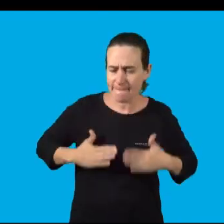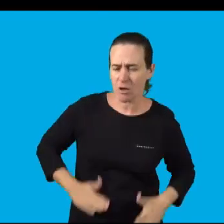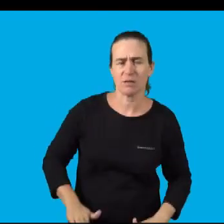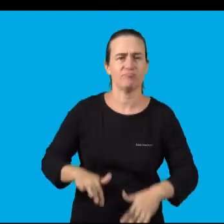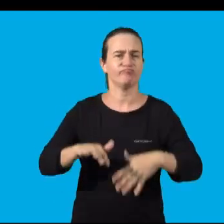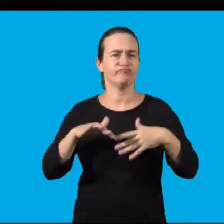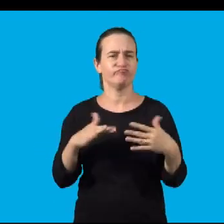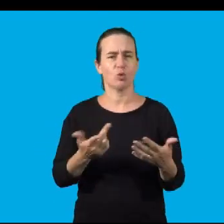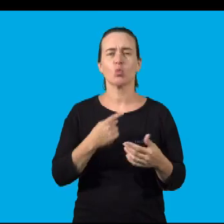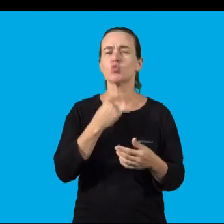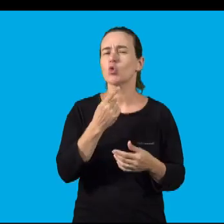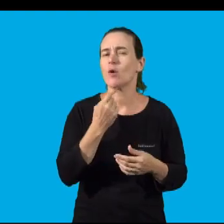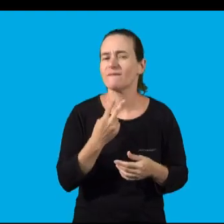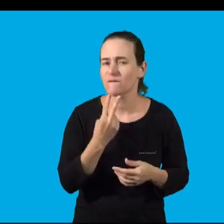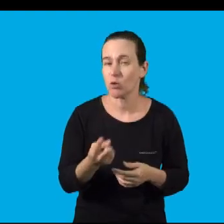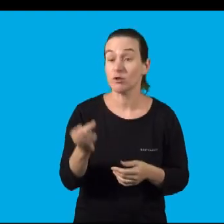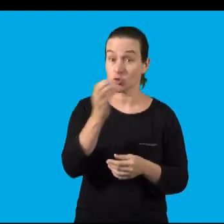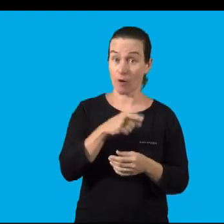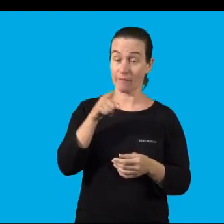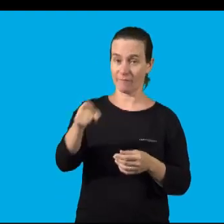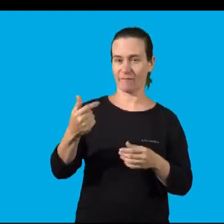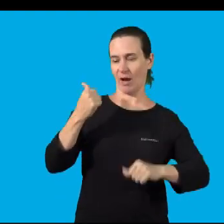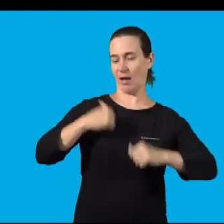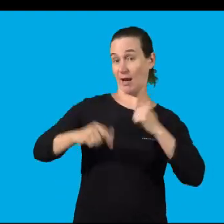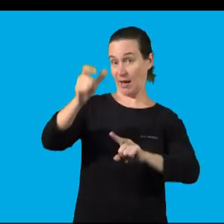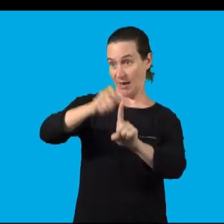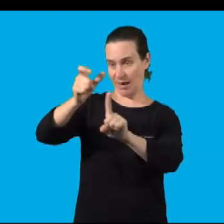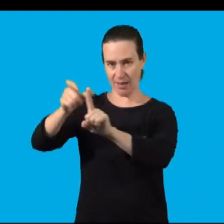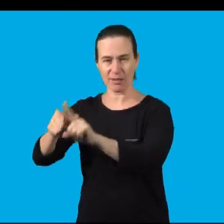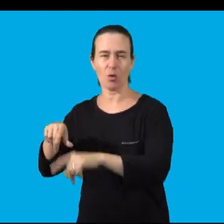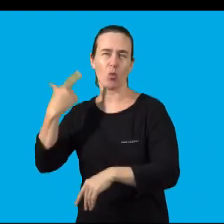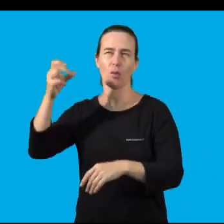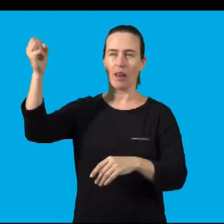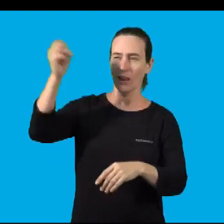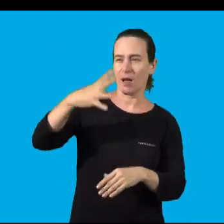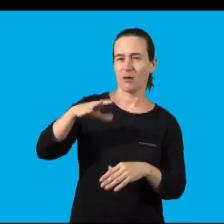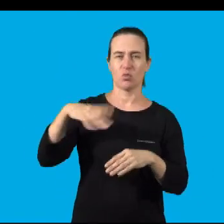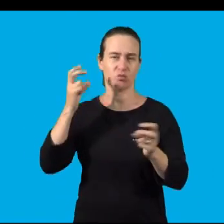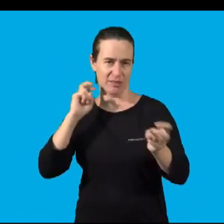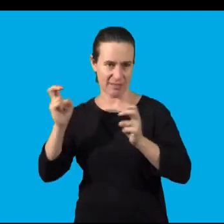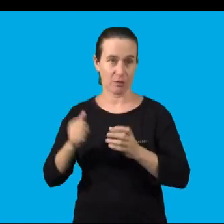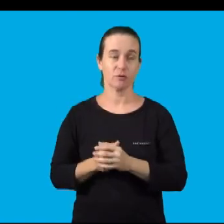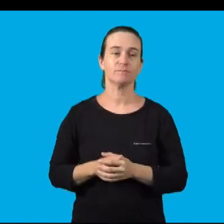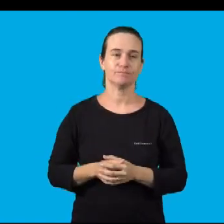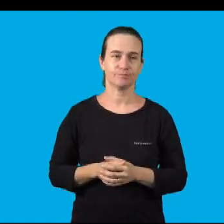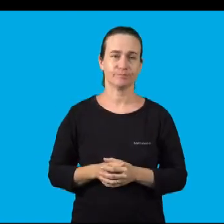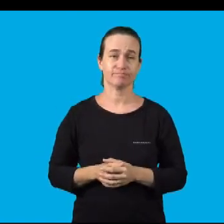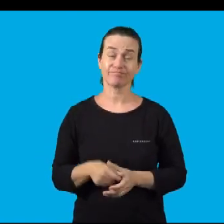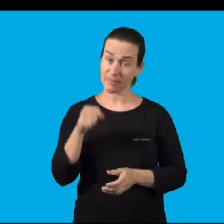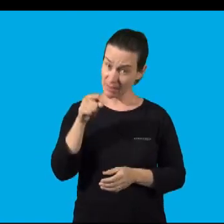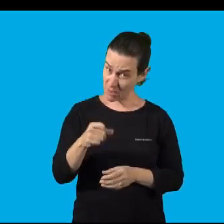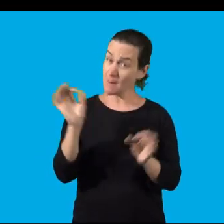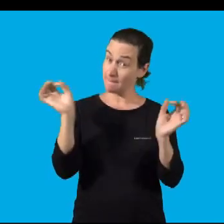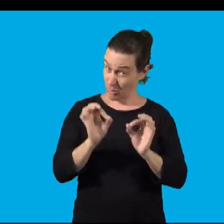body language or tone of an actor or the sound effects and lighting. This is a very